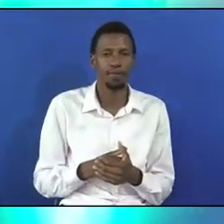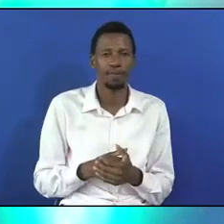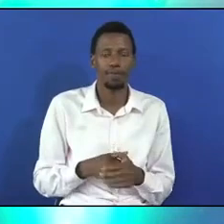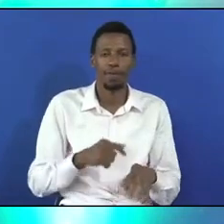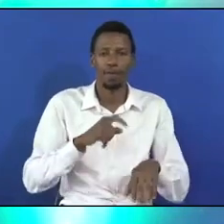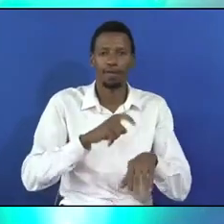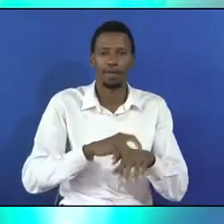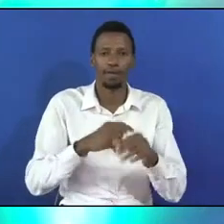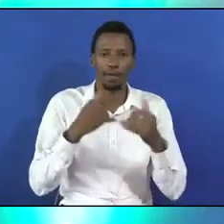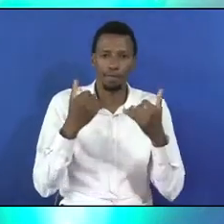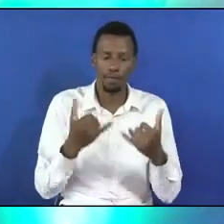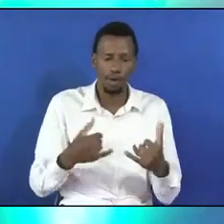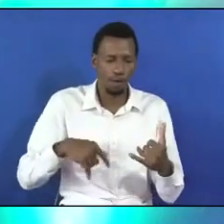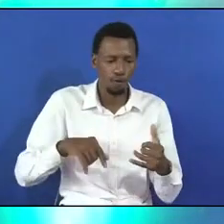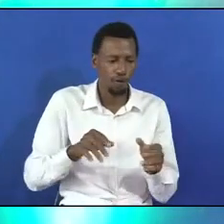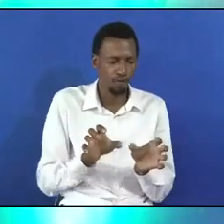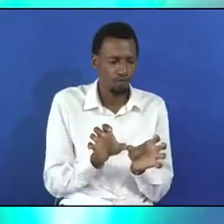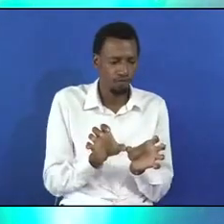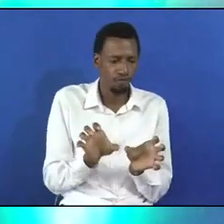At this moment, we are divided.